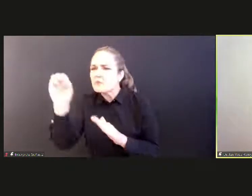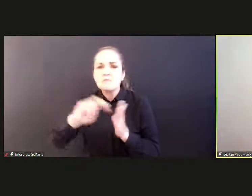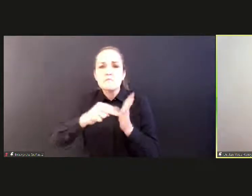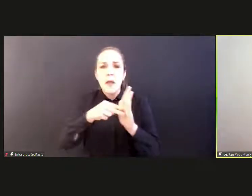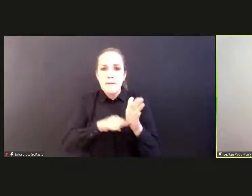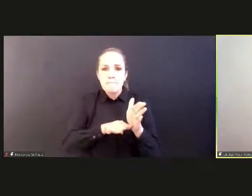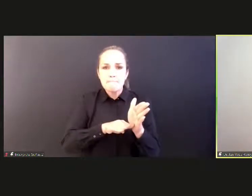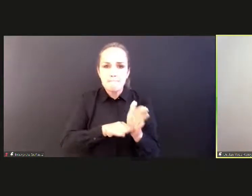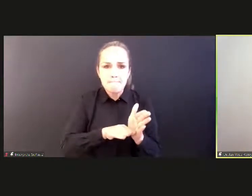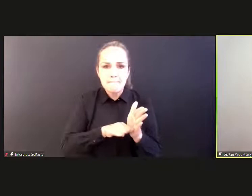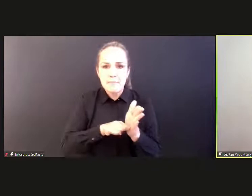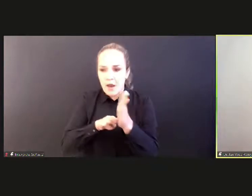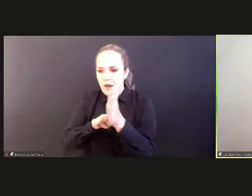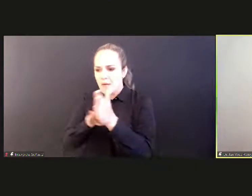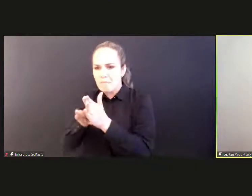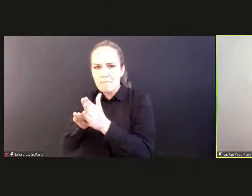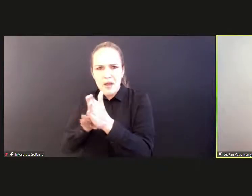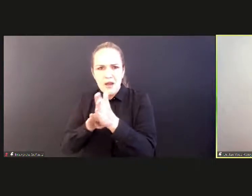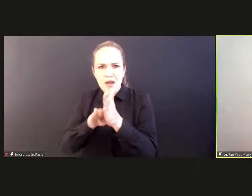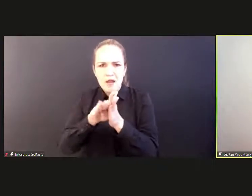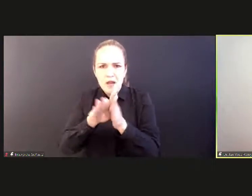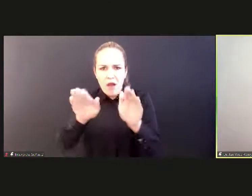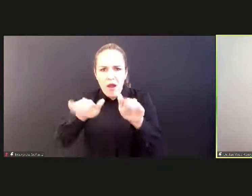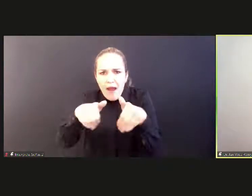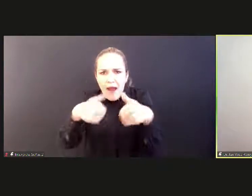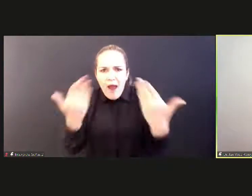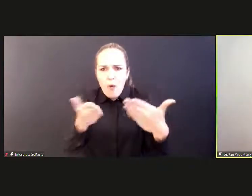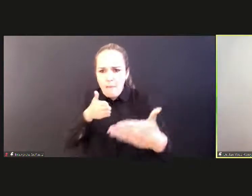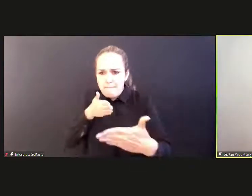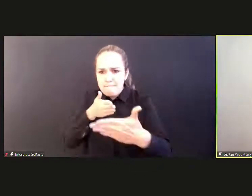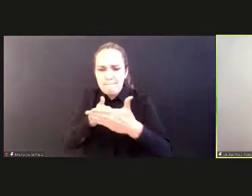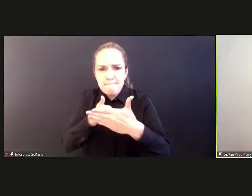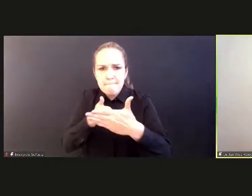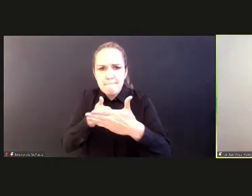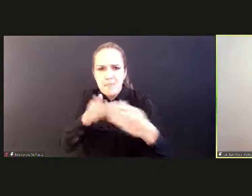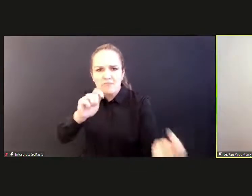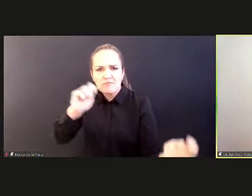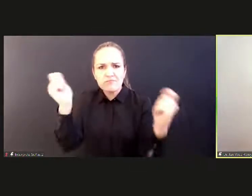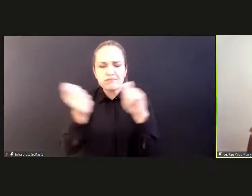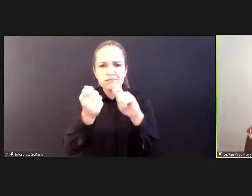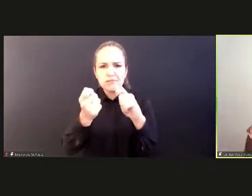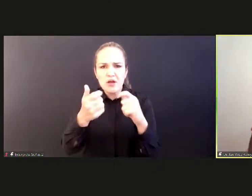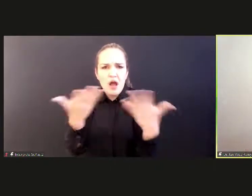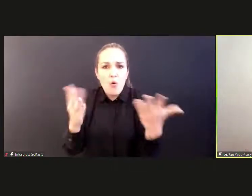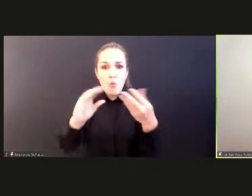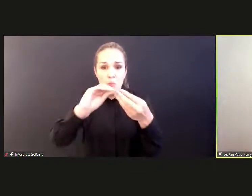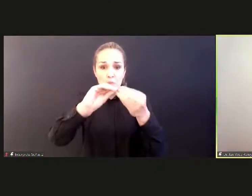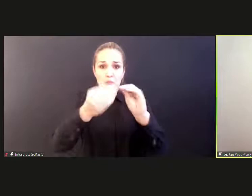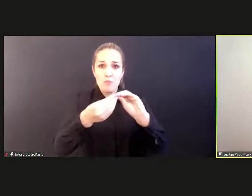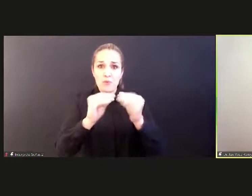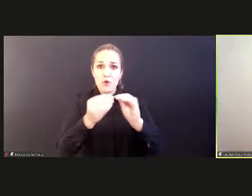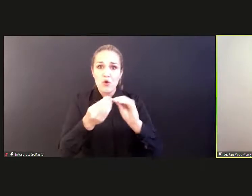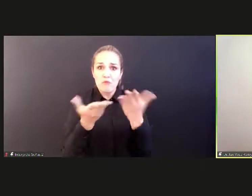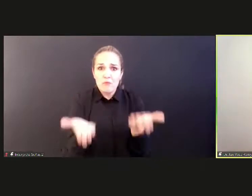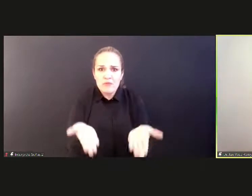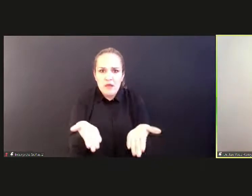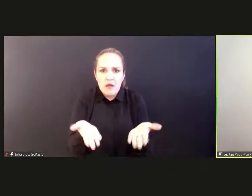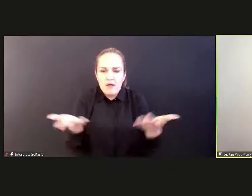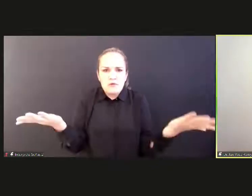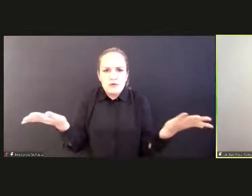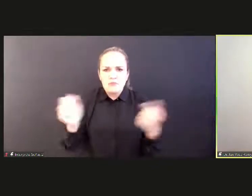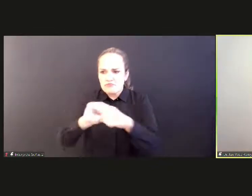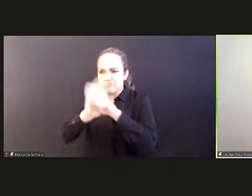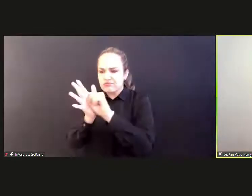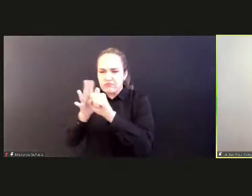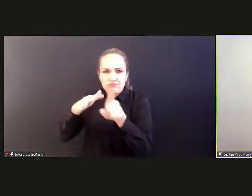economies with the challenge and opportunities provided by ICT? The literature suggests that there are three main ways